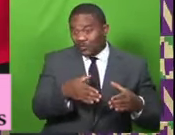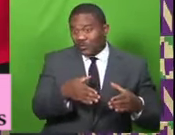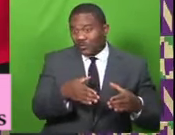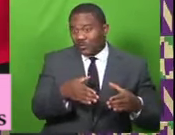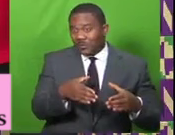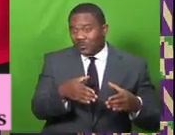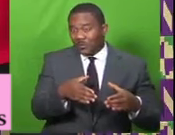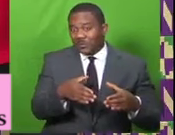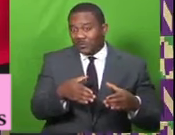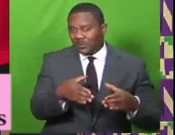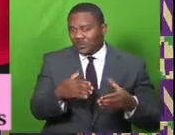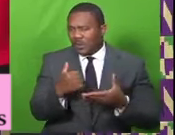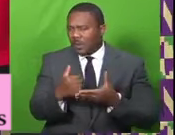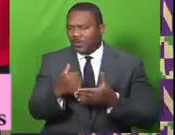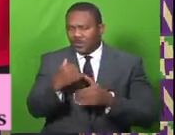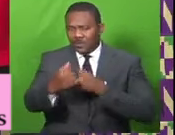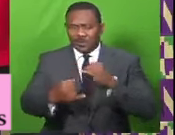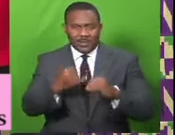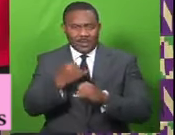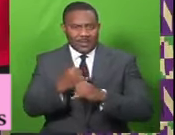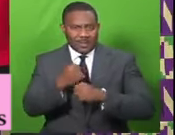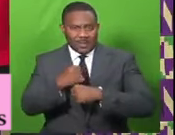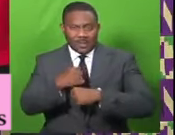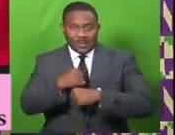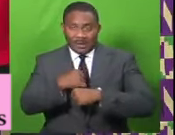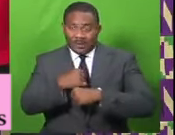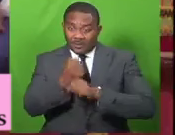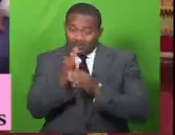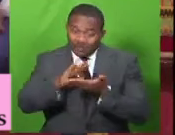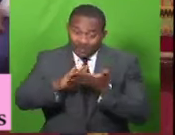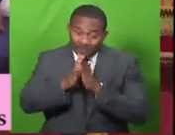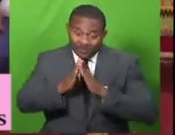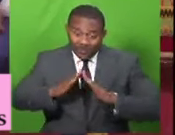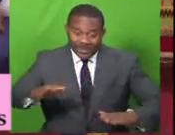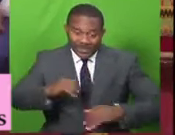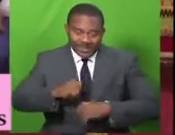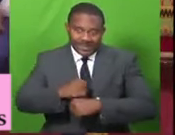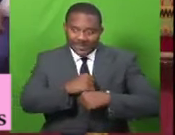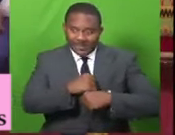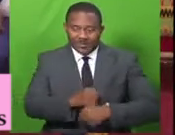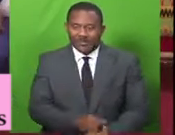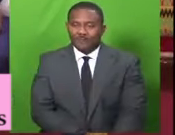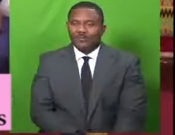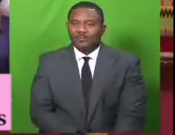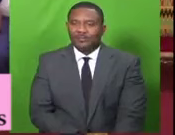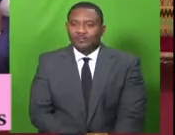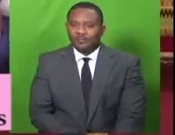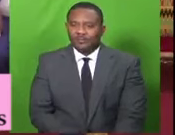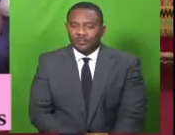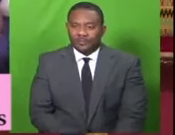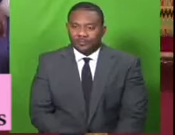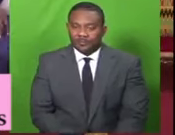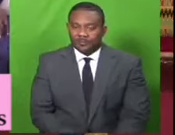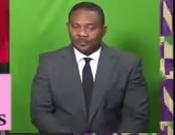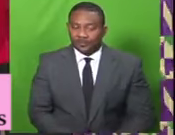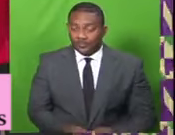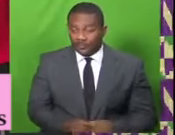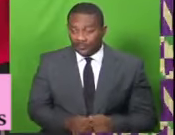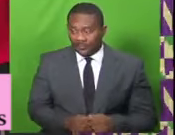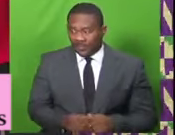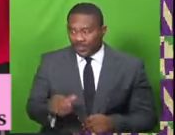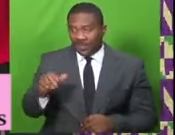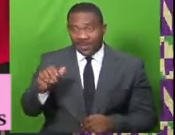the maintenance of international peace and security. We continue to be active members of the African Union